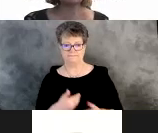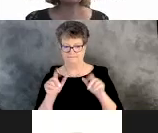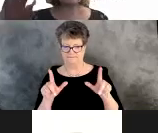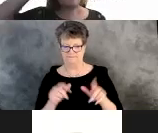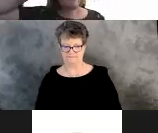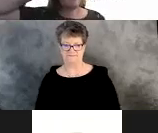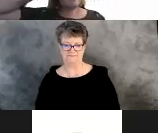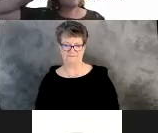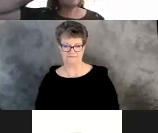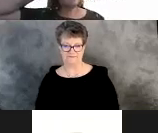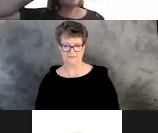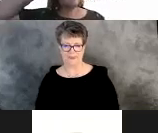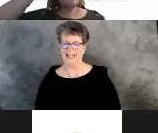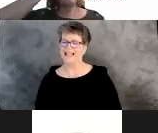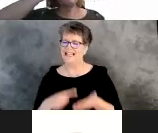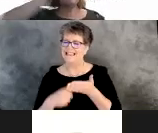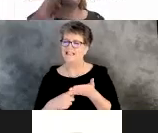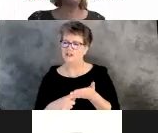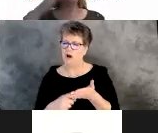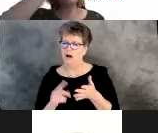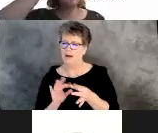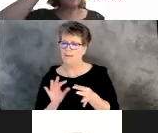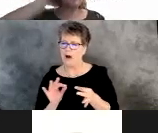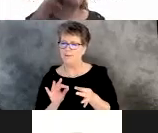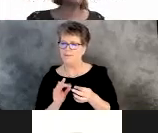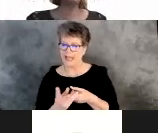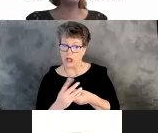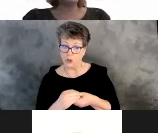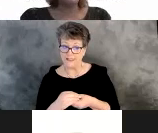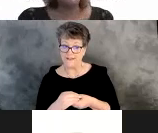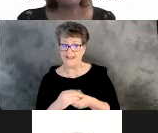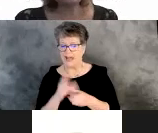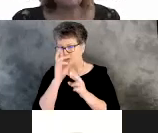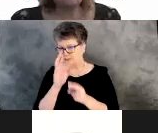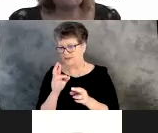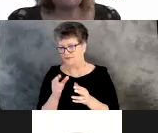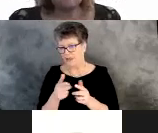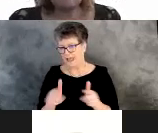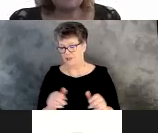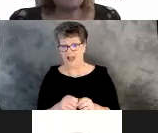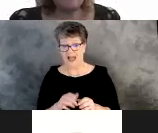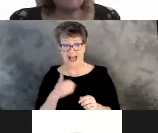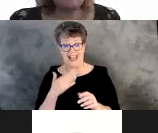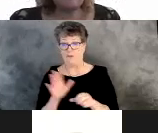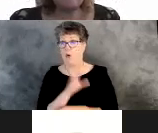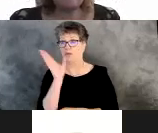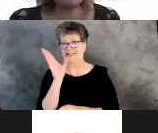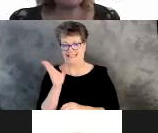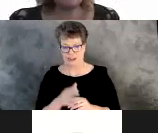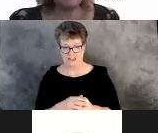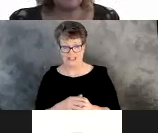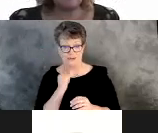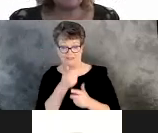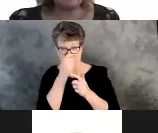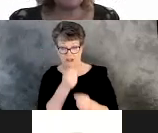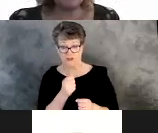So let's talk a little bit about inclusive and respectful language. I actually have a whole presentation on this, and so if you're